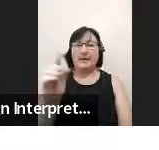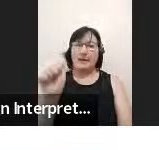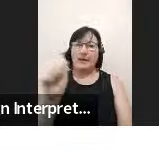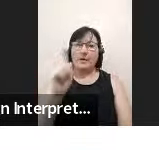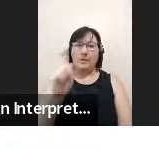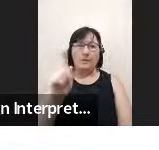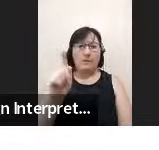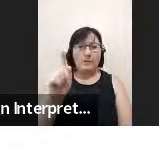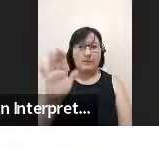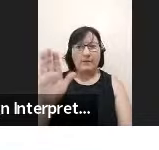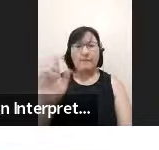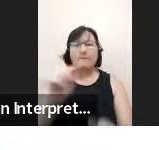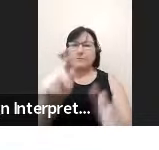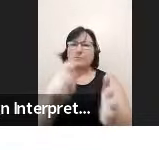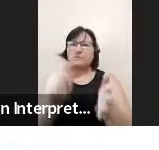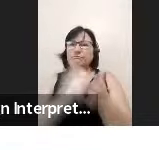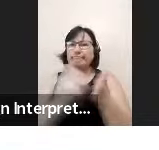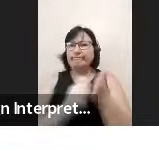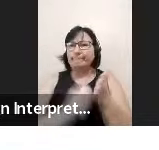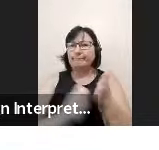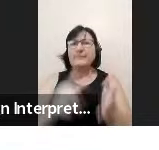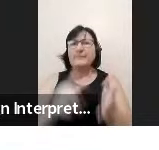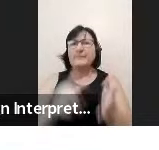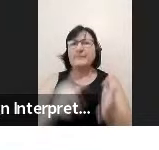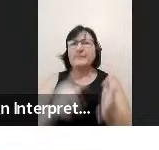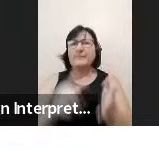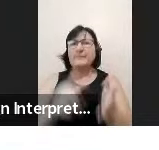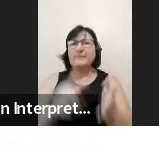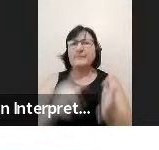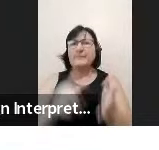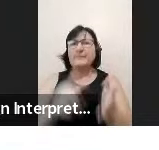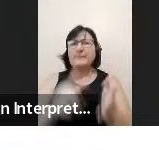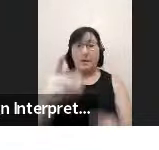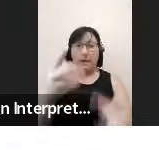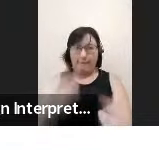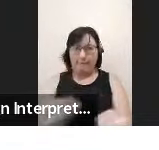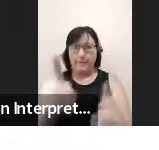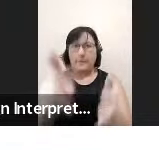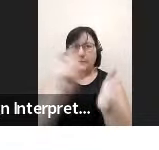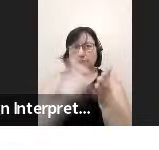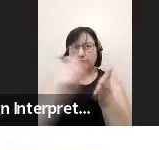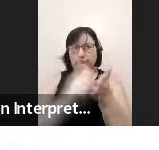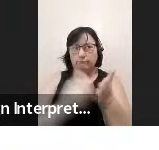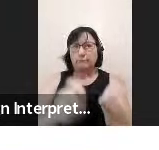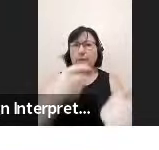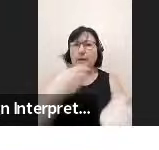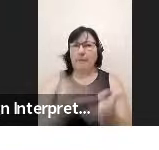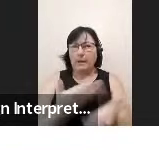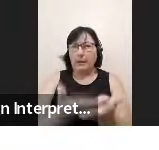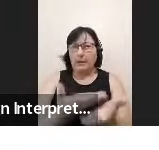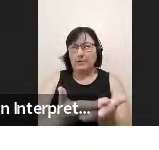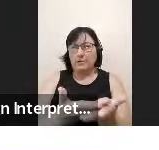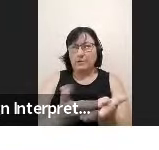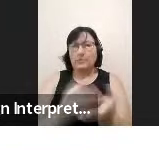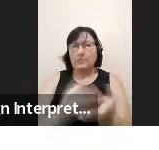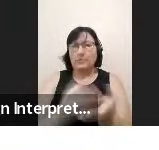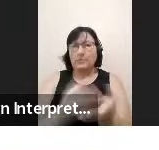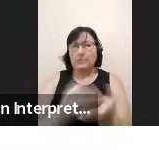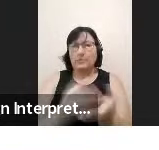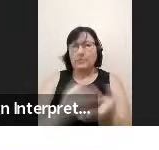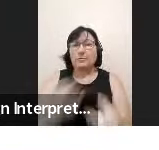SARS website. Once you submit that application, you complete it and you submit it. Then you submit also